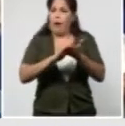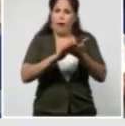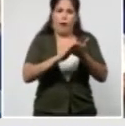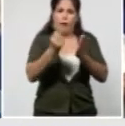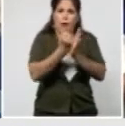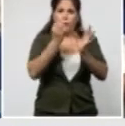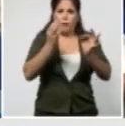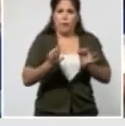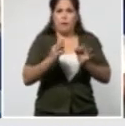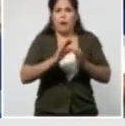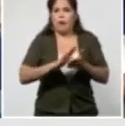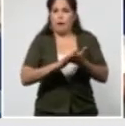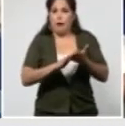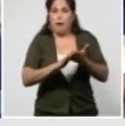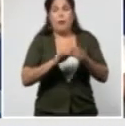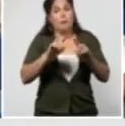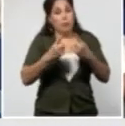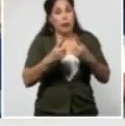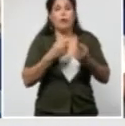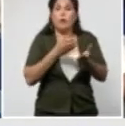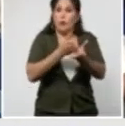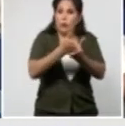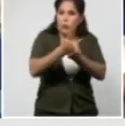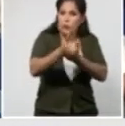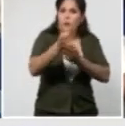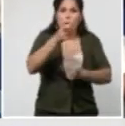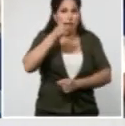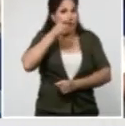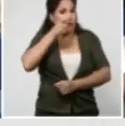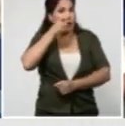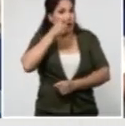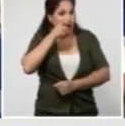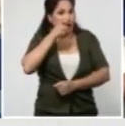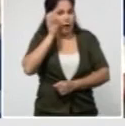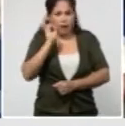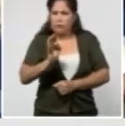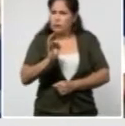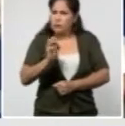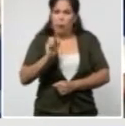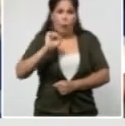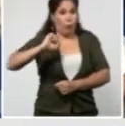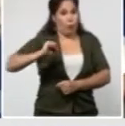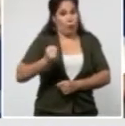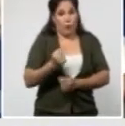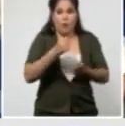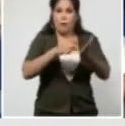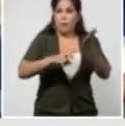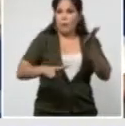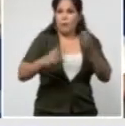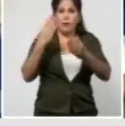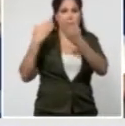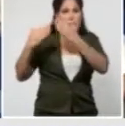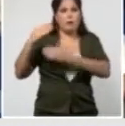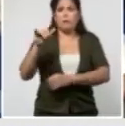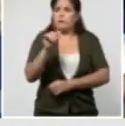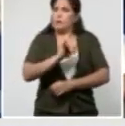Nevertheless, a strict vigilance is kept in these provinces.